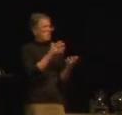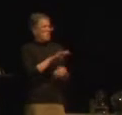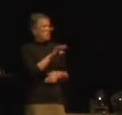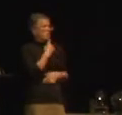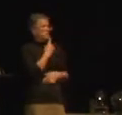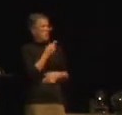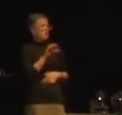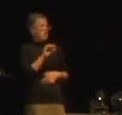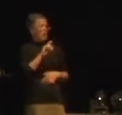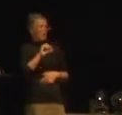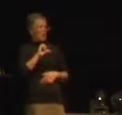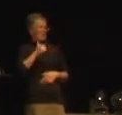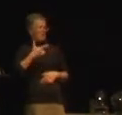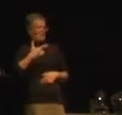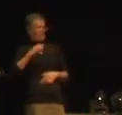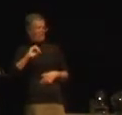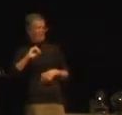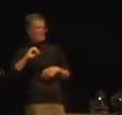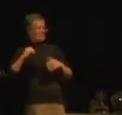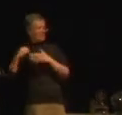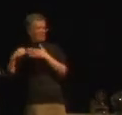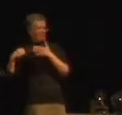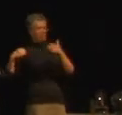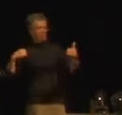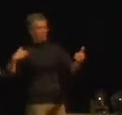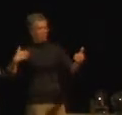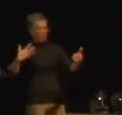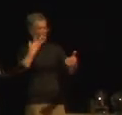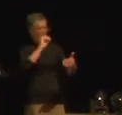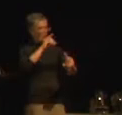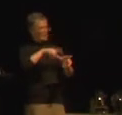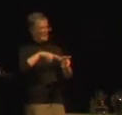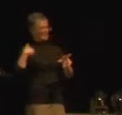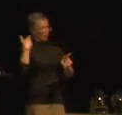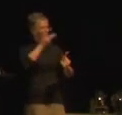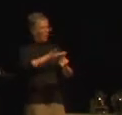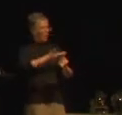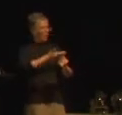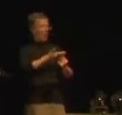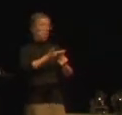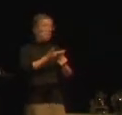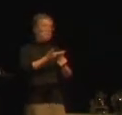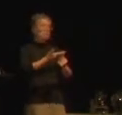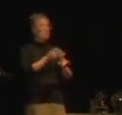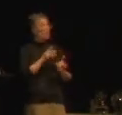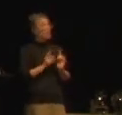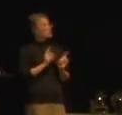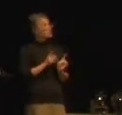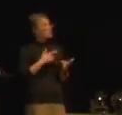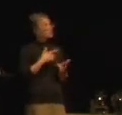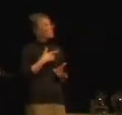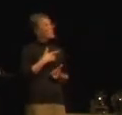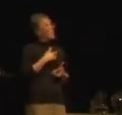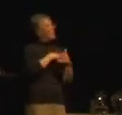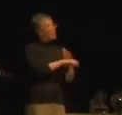the 1970s, and we're now in our third decade of ubiquitous born digital life. But there's still sometimes a sense that born digital is